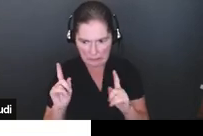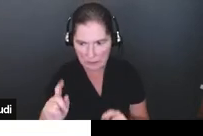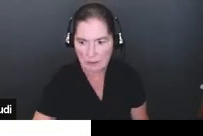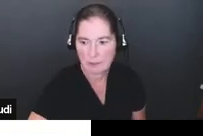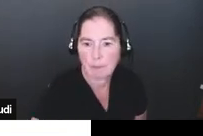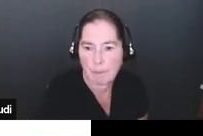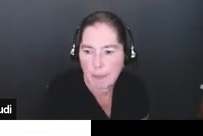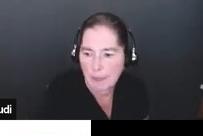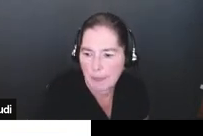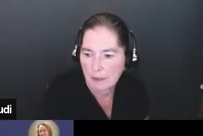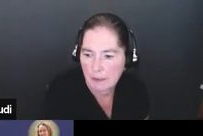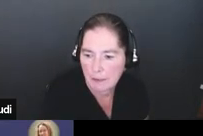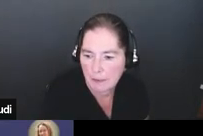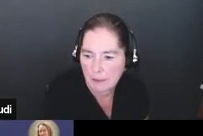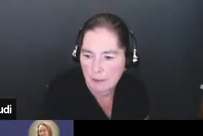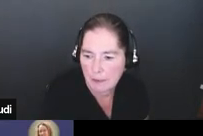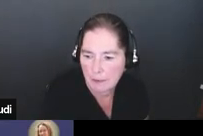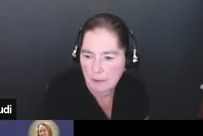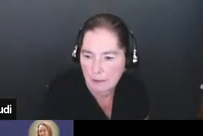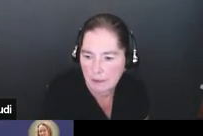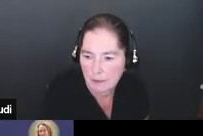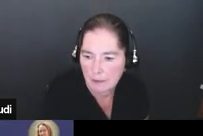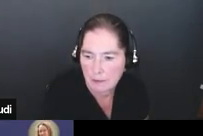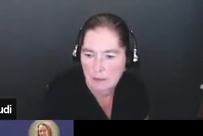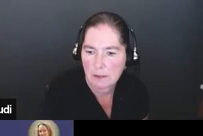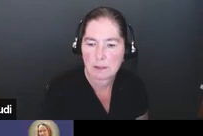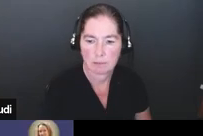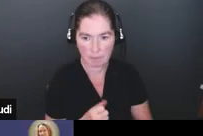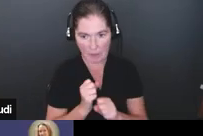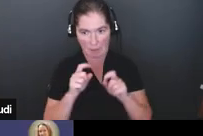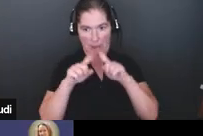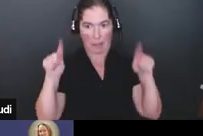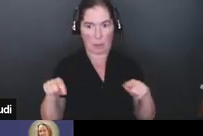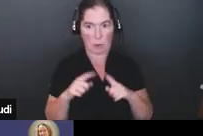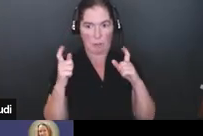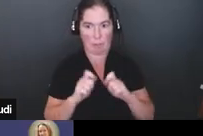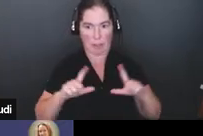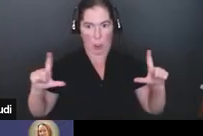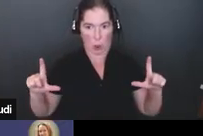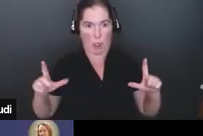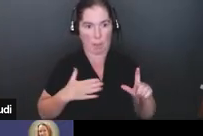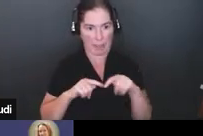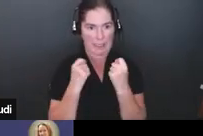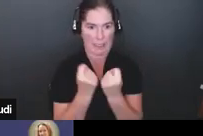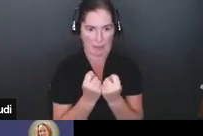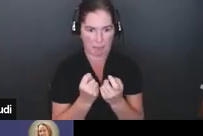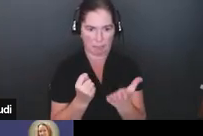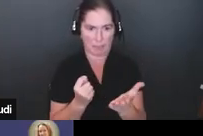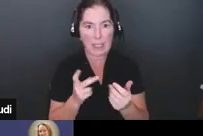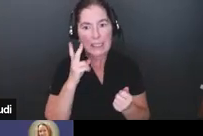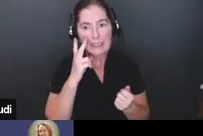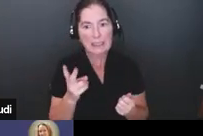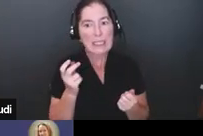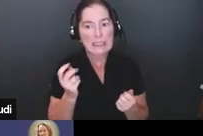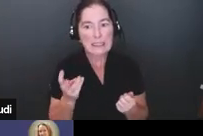need to make my screen slightly bigger. I want to be in my Teams. And we saw that several of you in